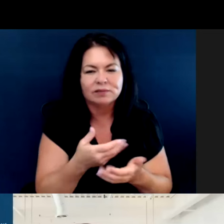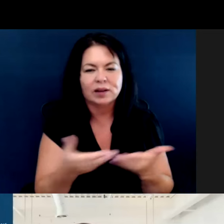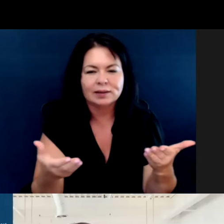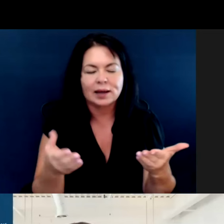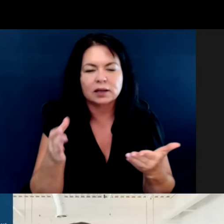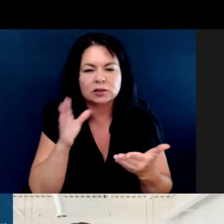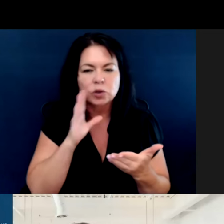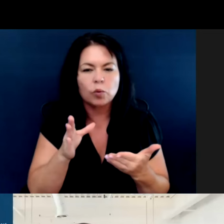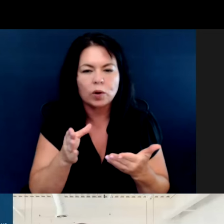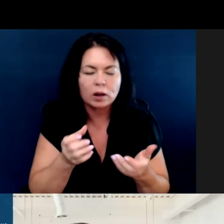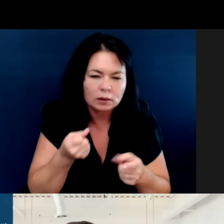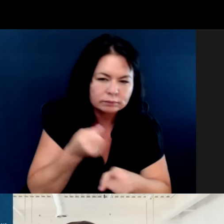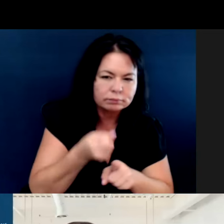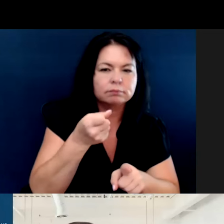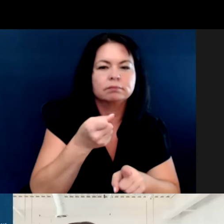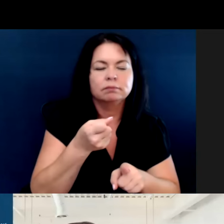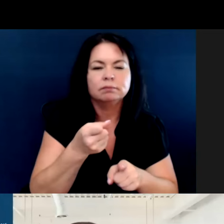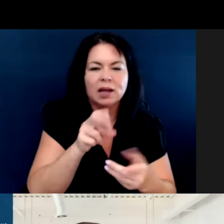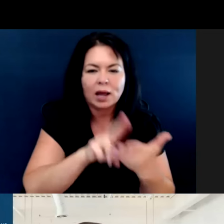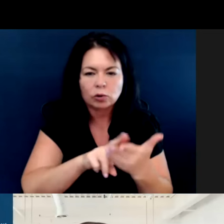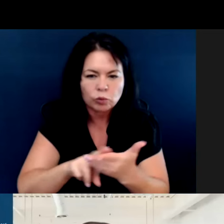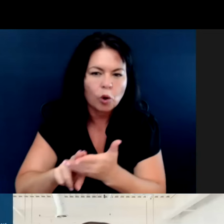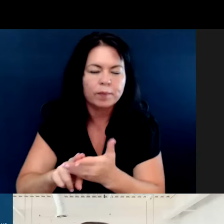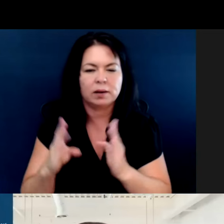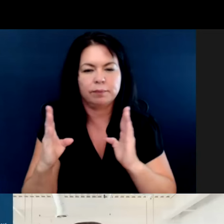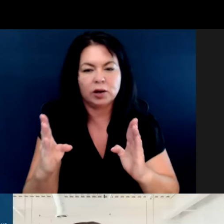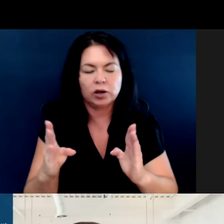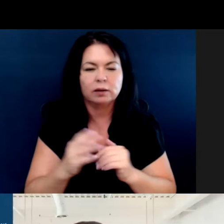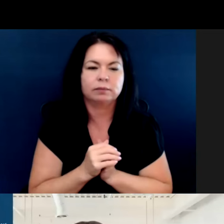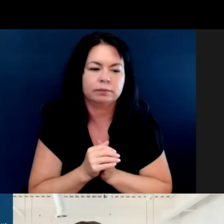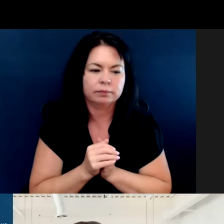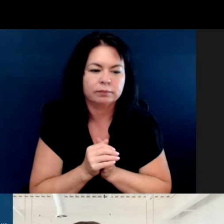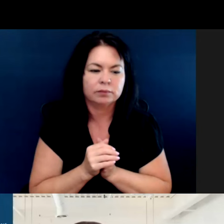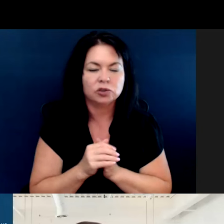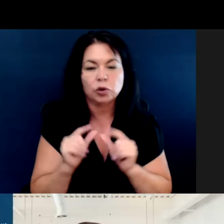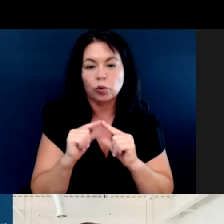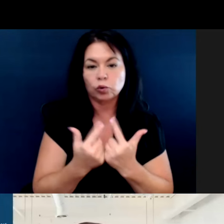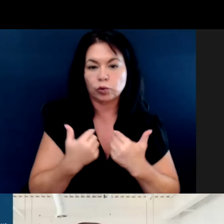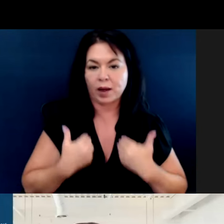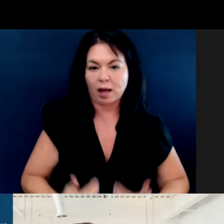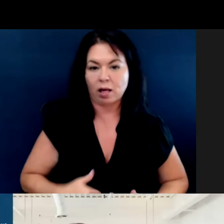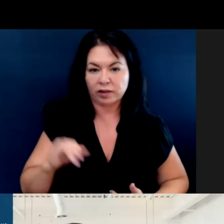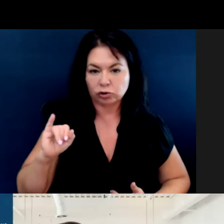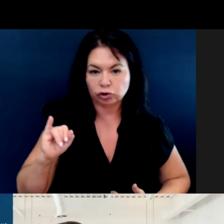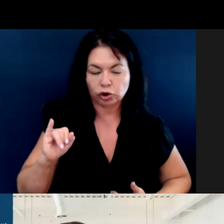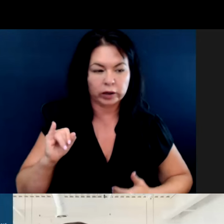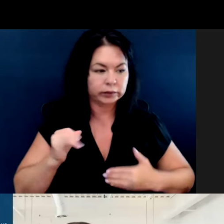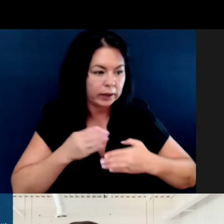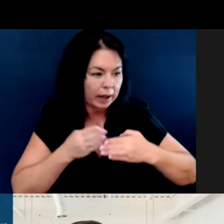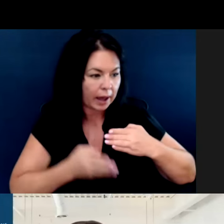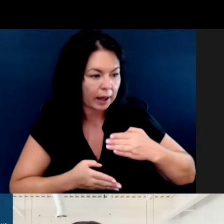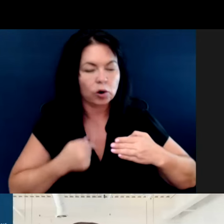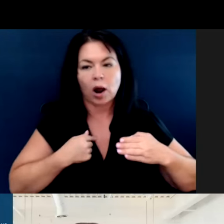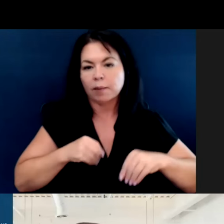certain circumstances that might qualify you. So the ending of group health insurance, or let's say you move to a